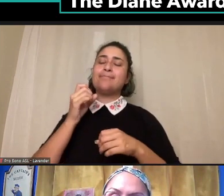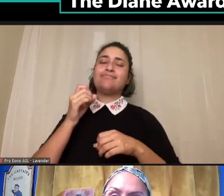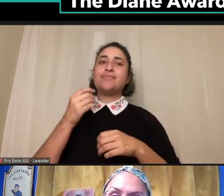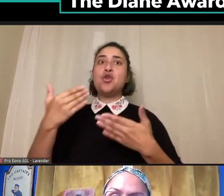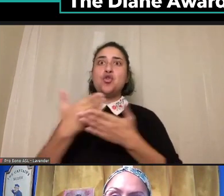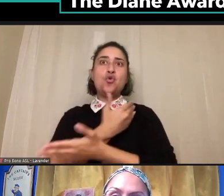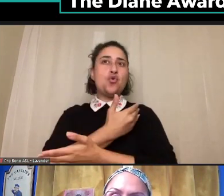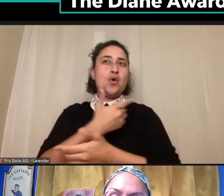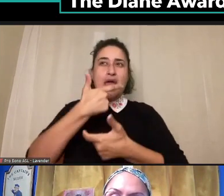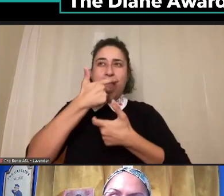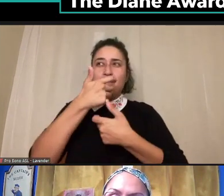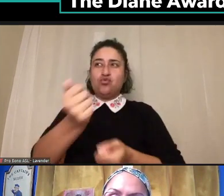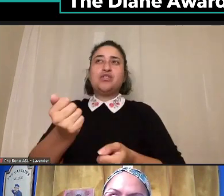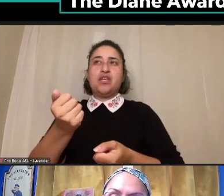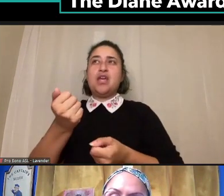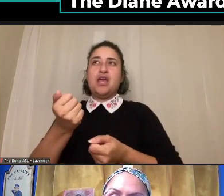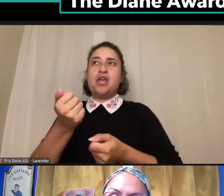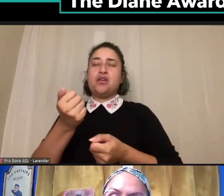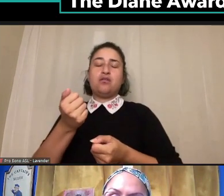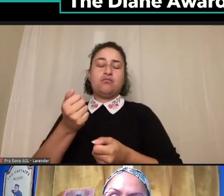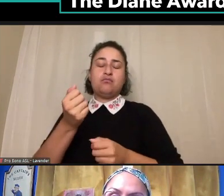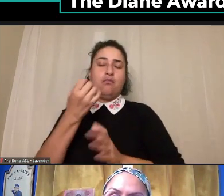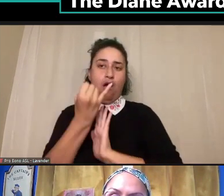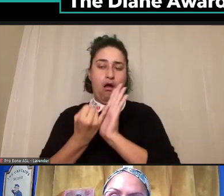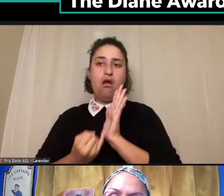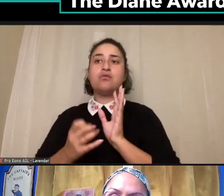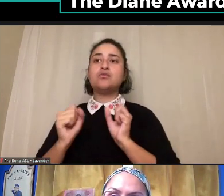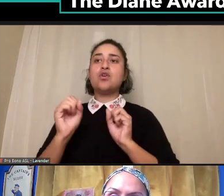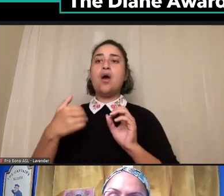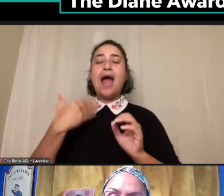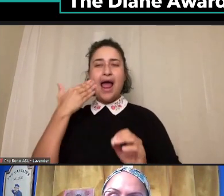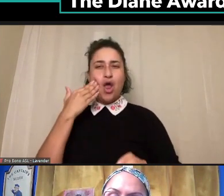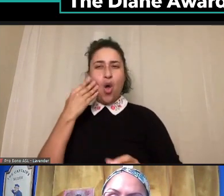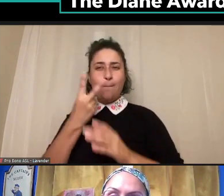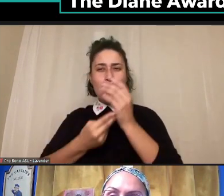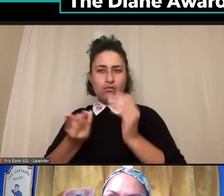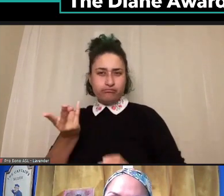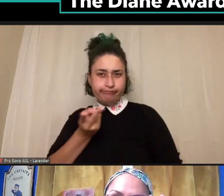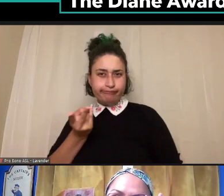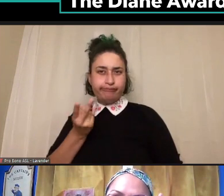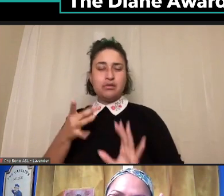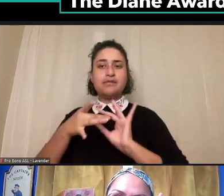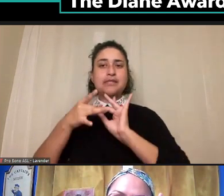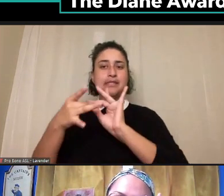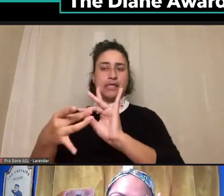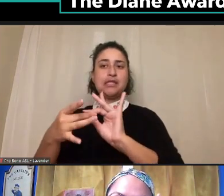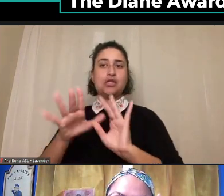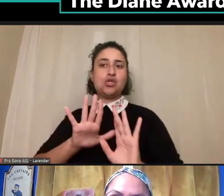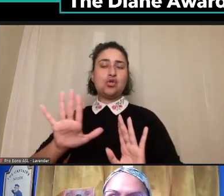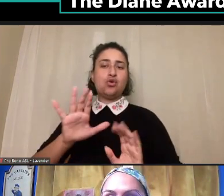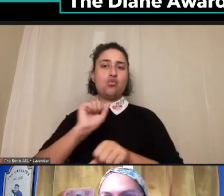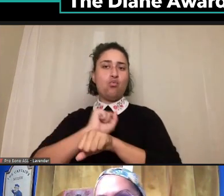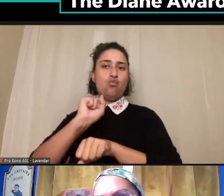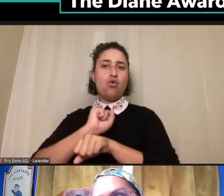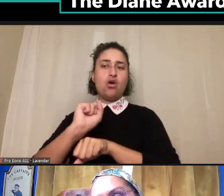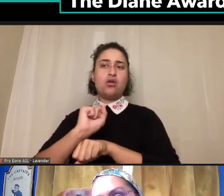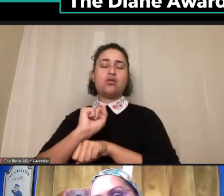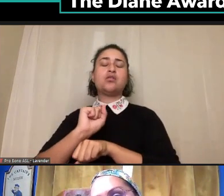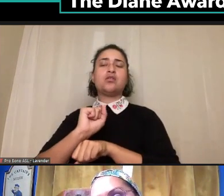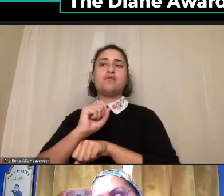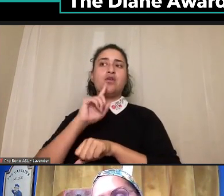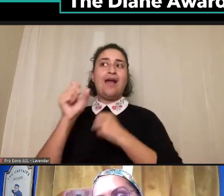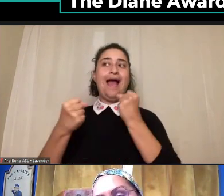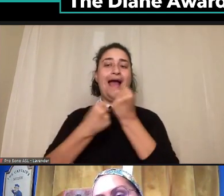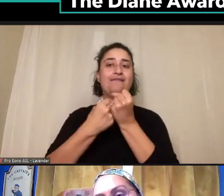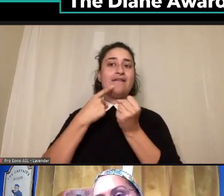So I'd love to know, you know, I know that both of you have dedicated your careers to advocating for artists in various